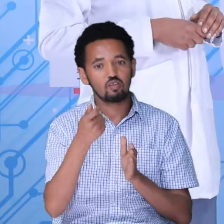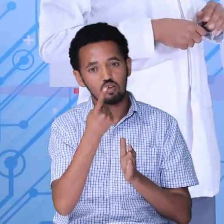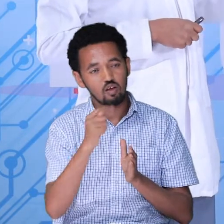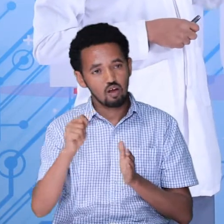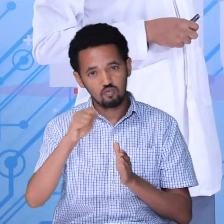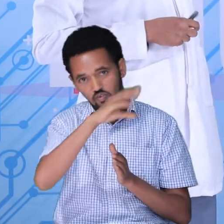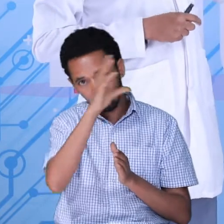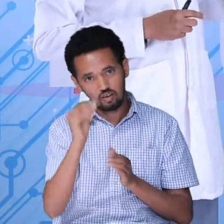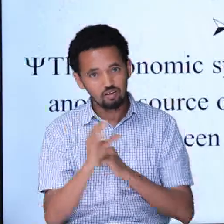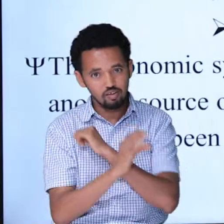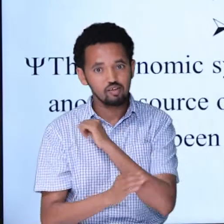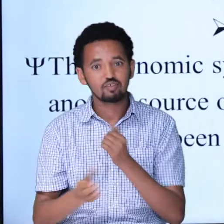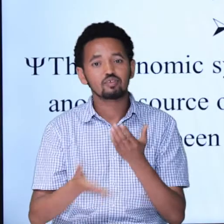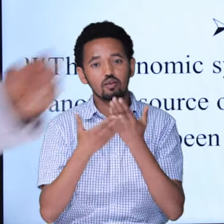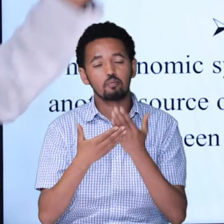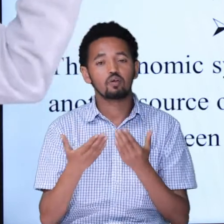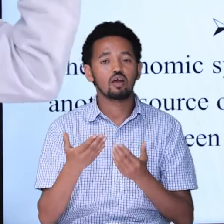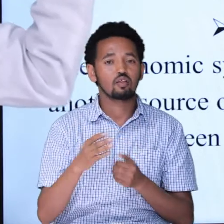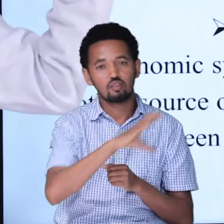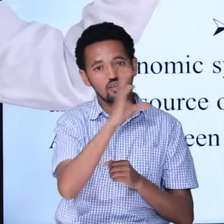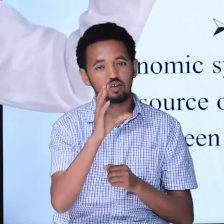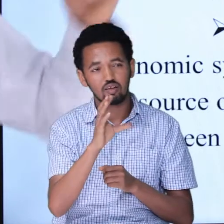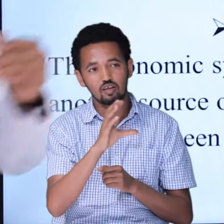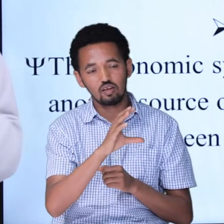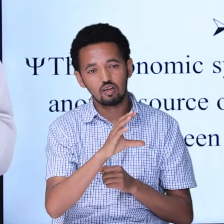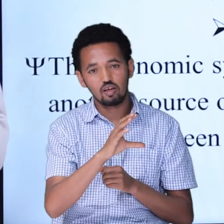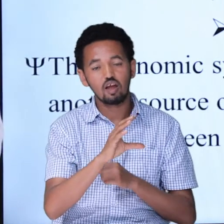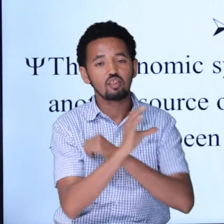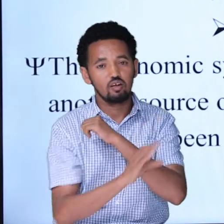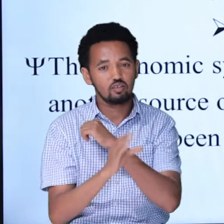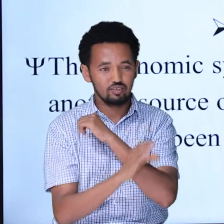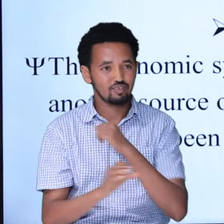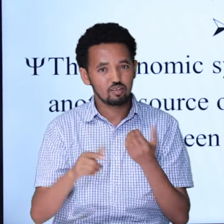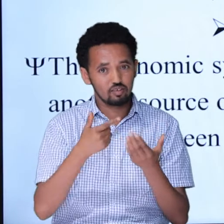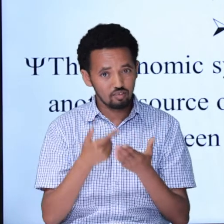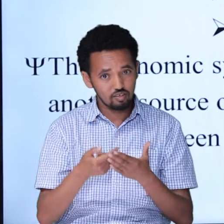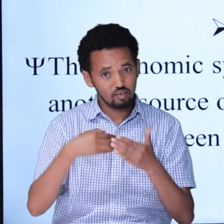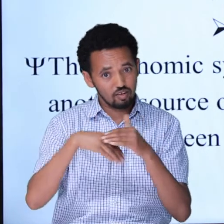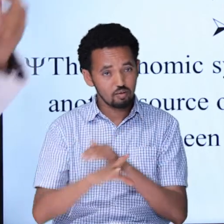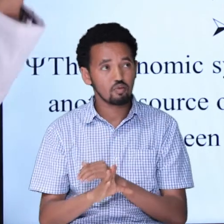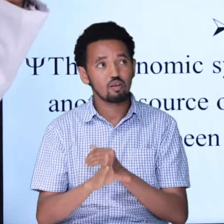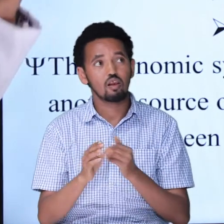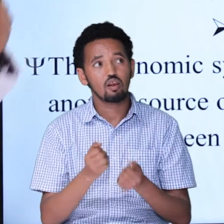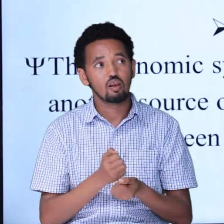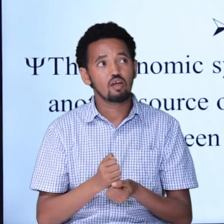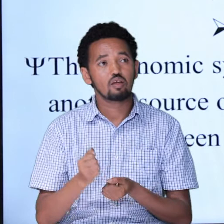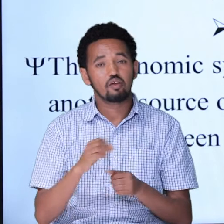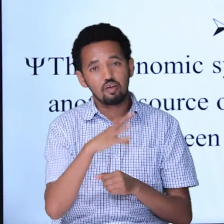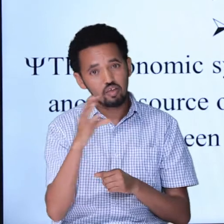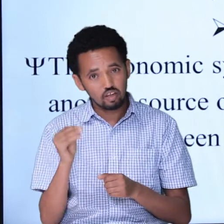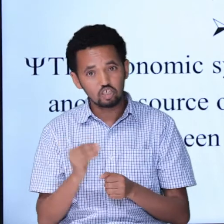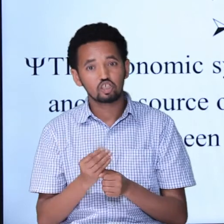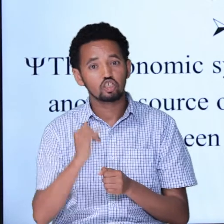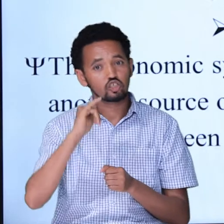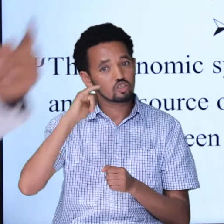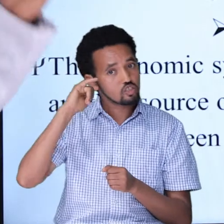countries. In some countries, the ethnic conflict have grown in a bloody civil war and